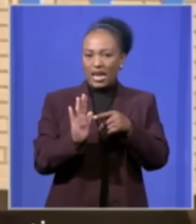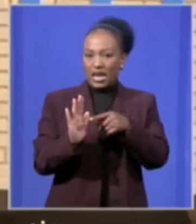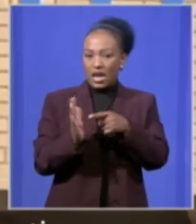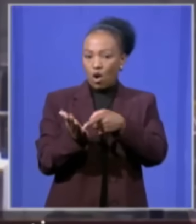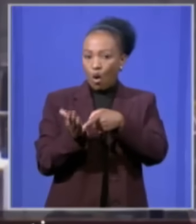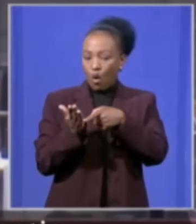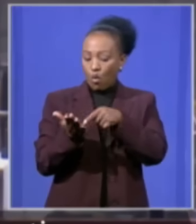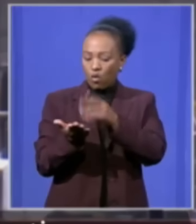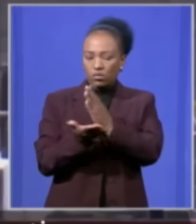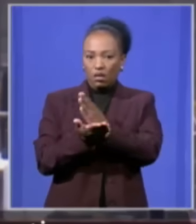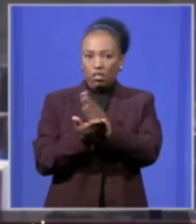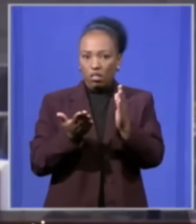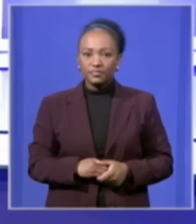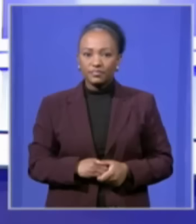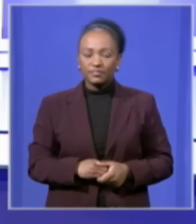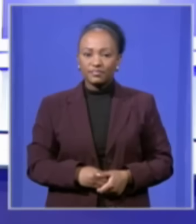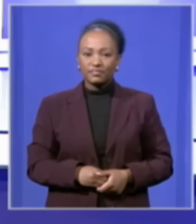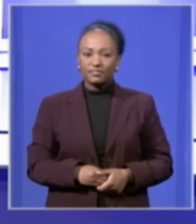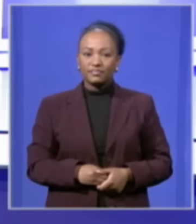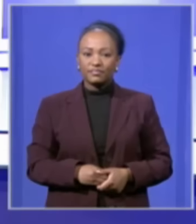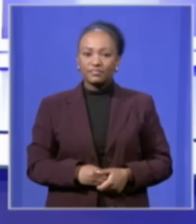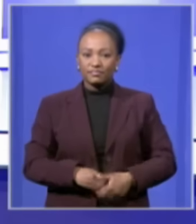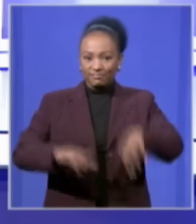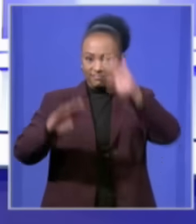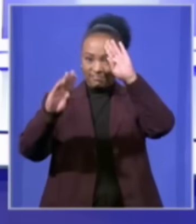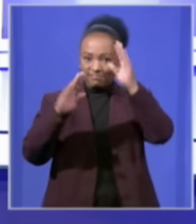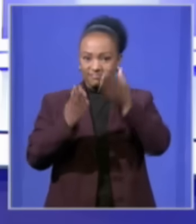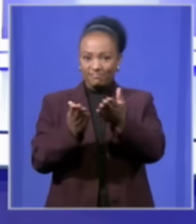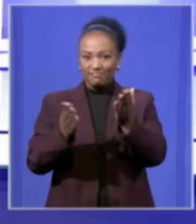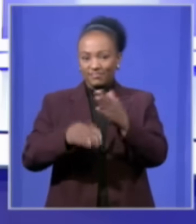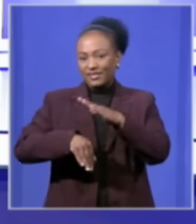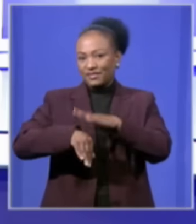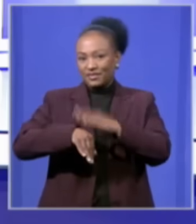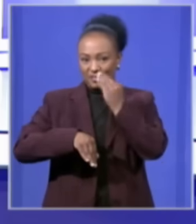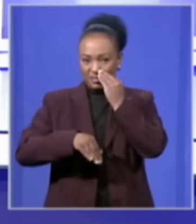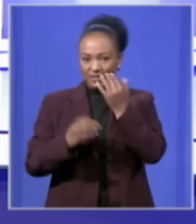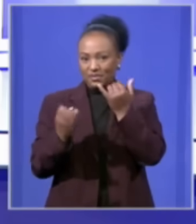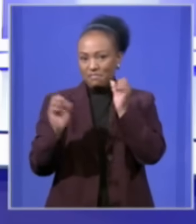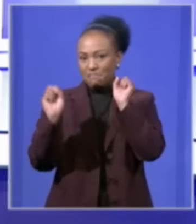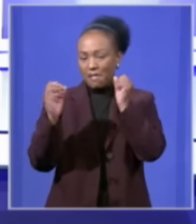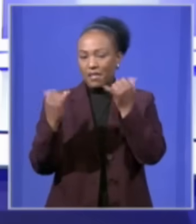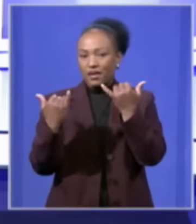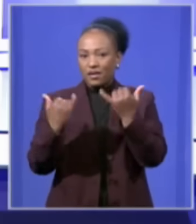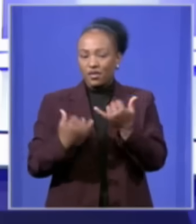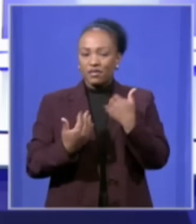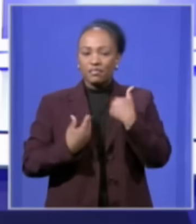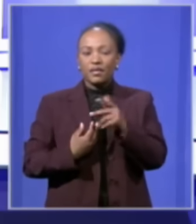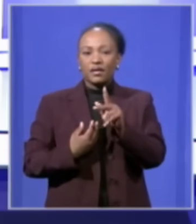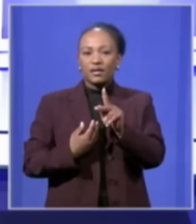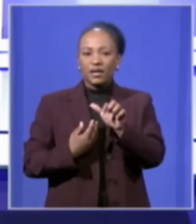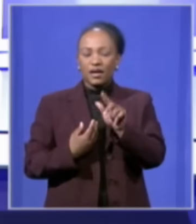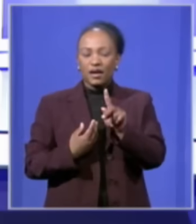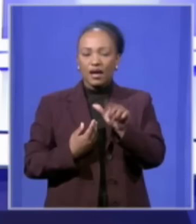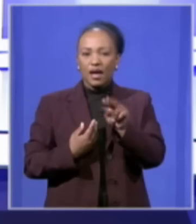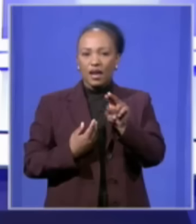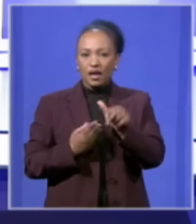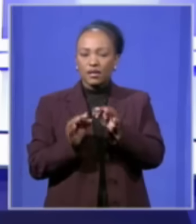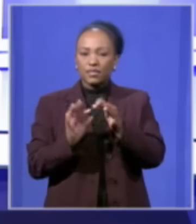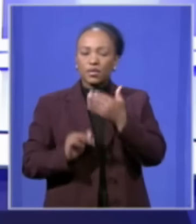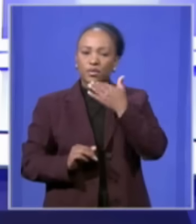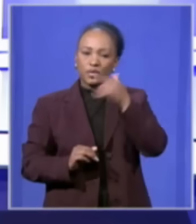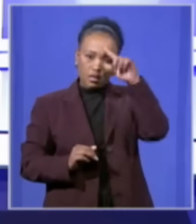248 masepaleng wa Salt Lake ka Kimberley. Thobela nako ya go loselela ditaba ke yona ye nna ke nkgadimeng ke kana gomme ke thušana le mofetoledi